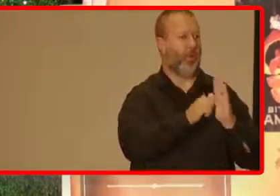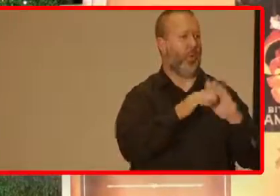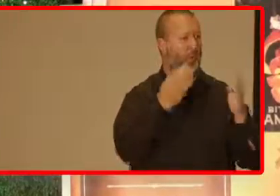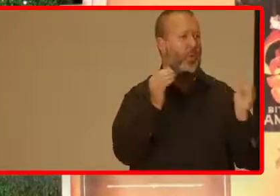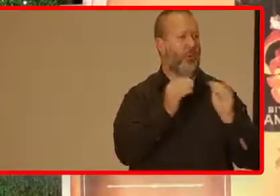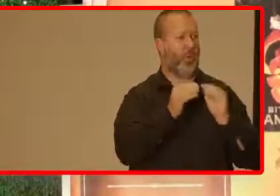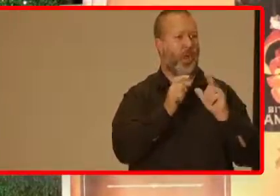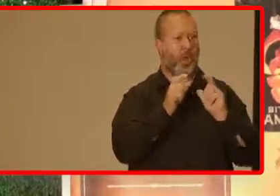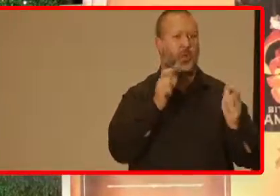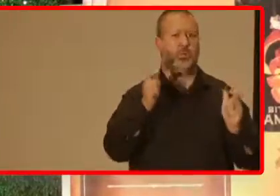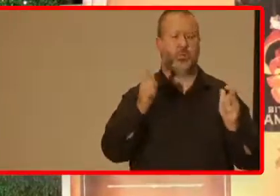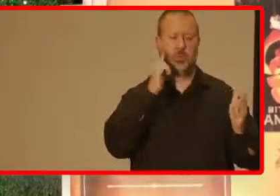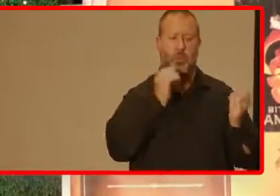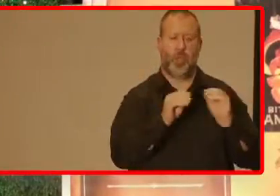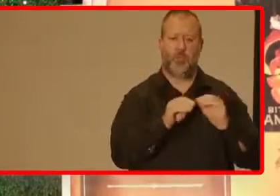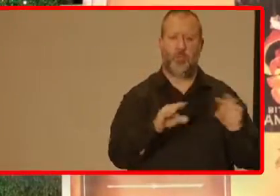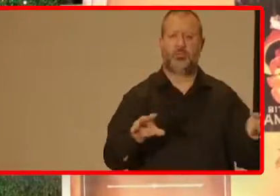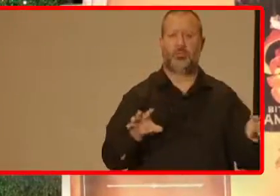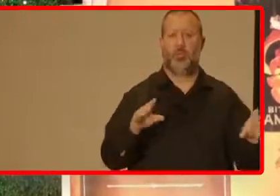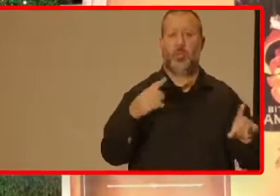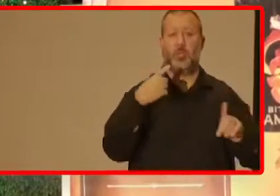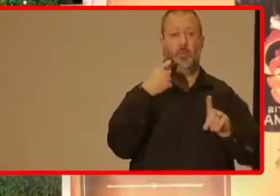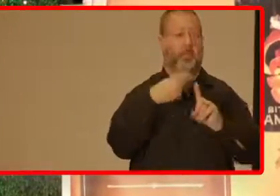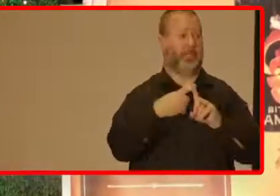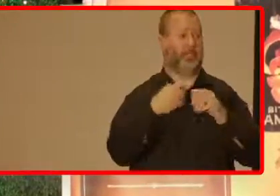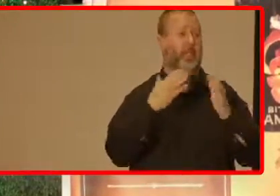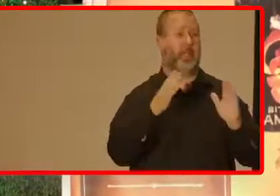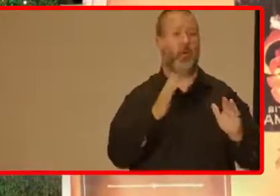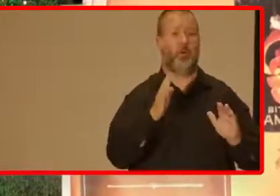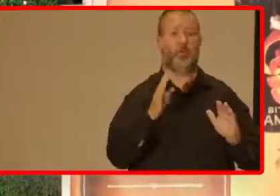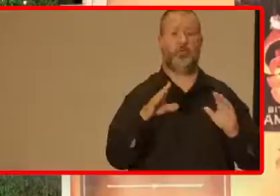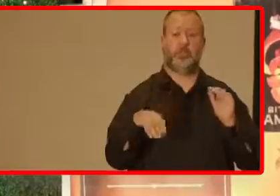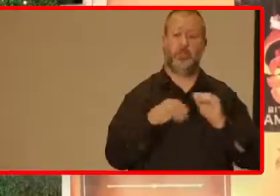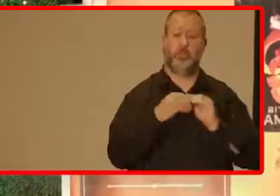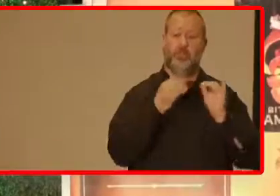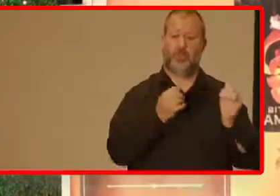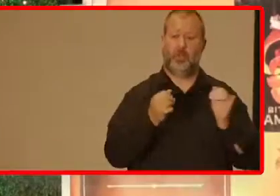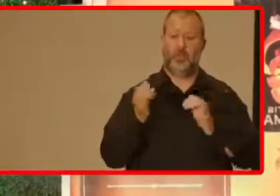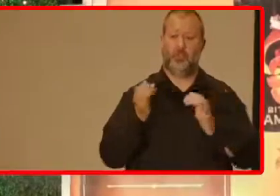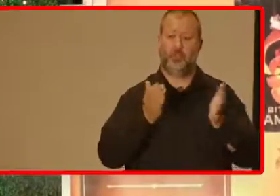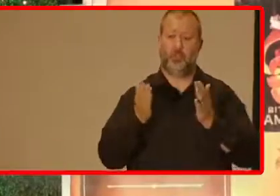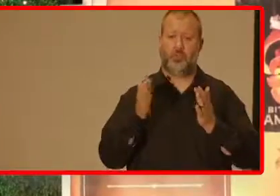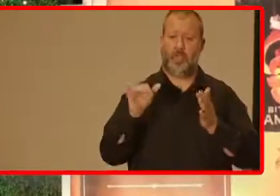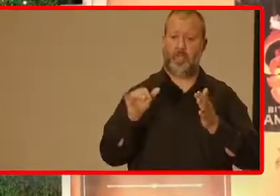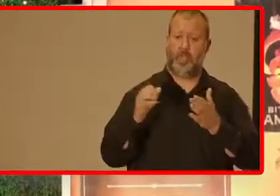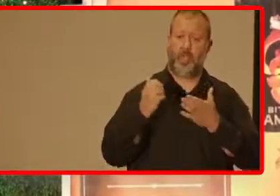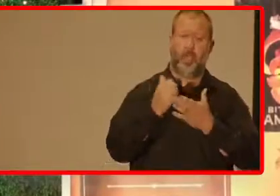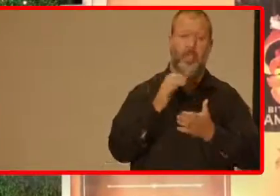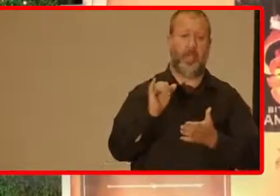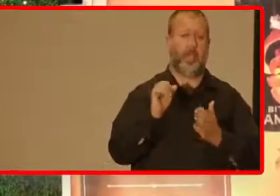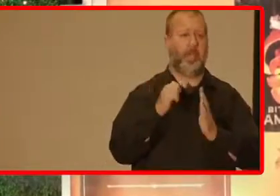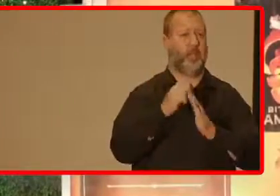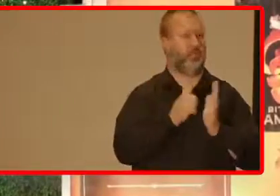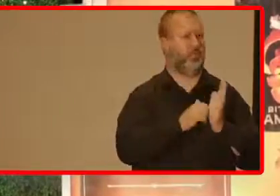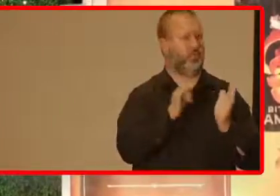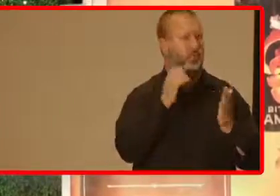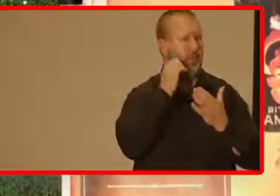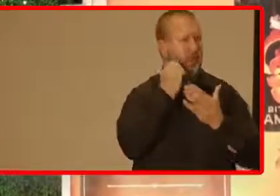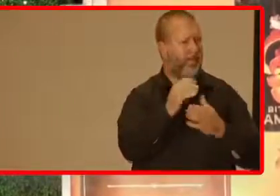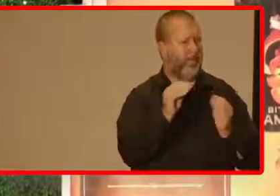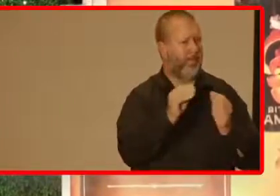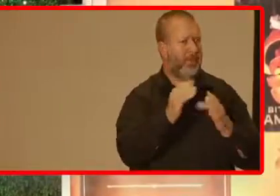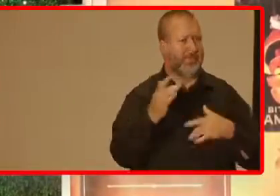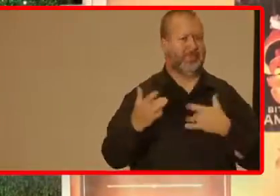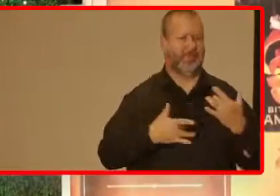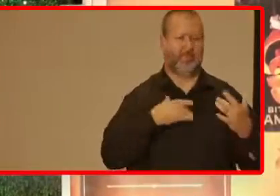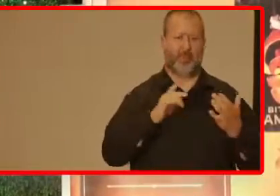behalf of their loved ones, and then also allowing additional individuals to serve in the capacity on those accounts. So I'm excited of where